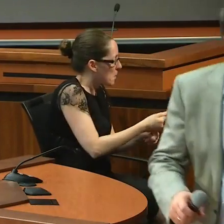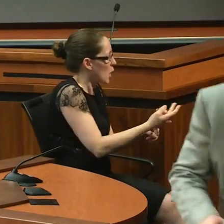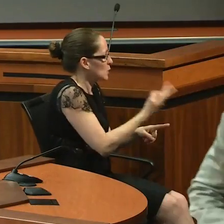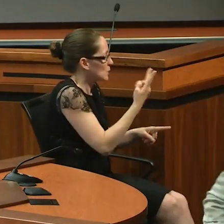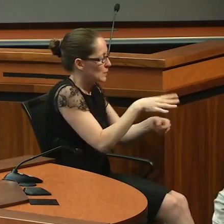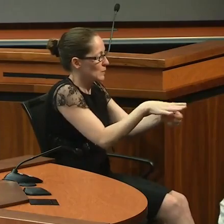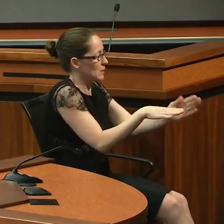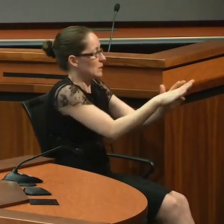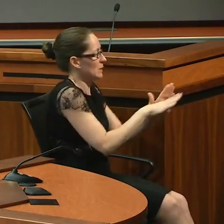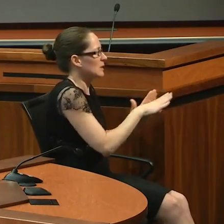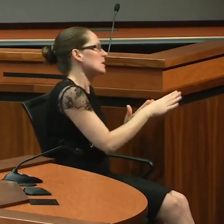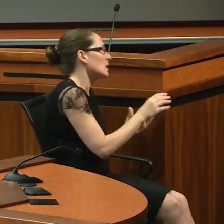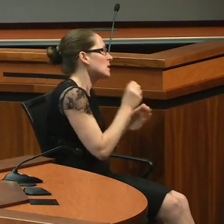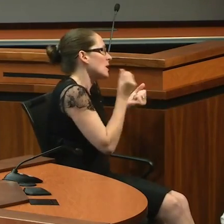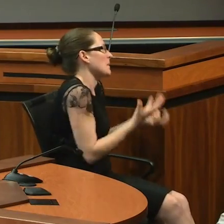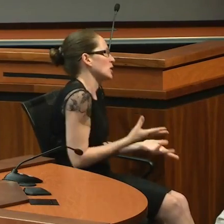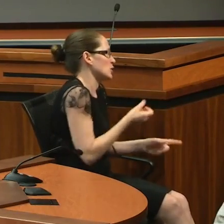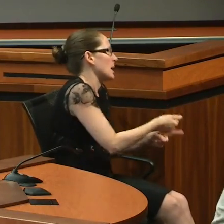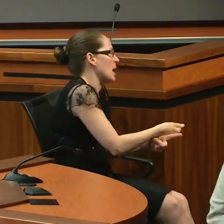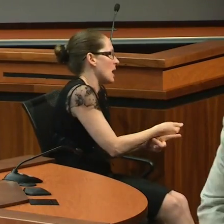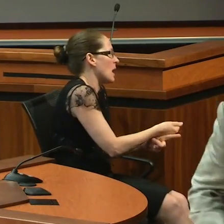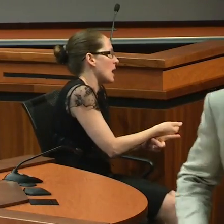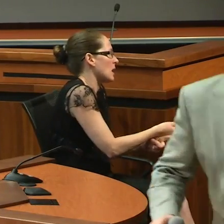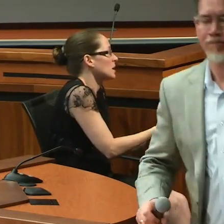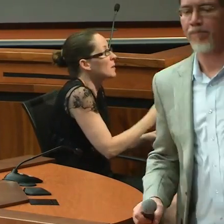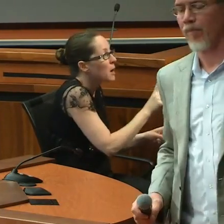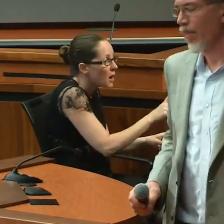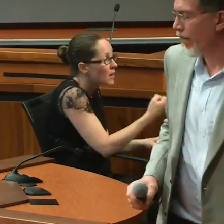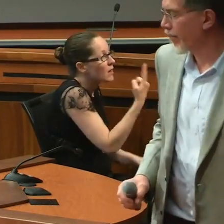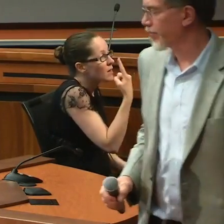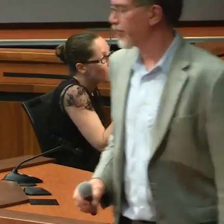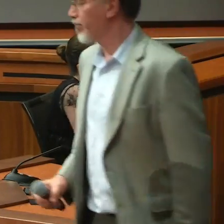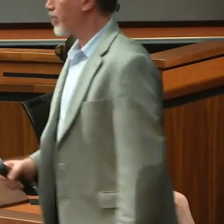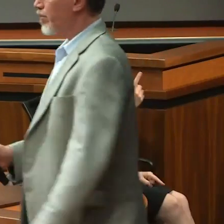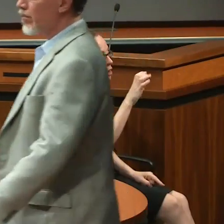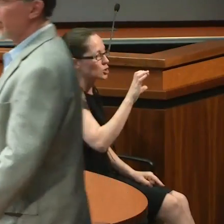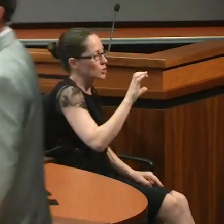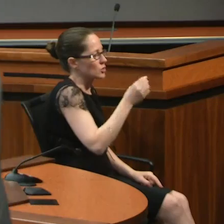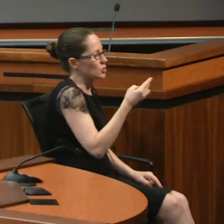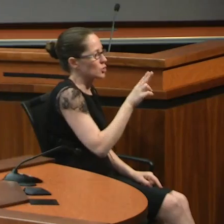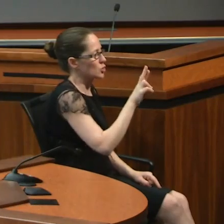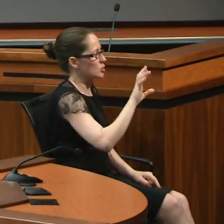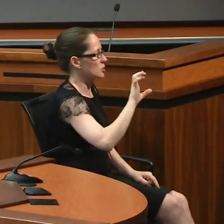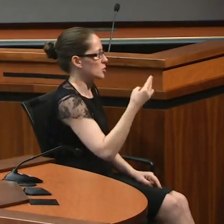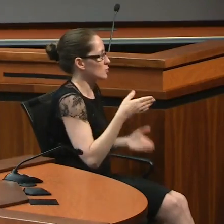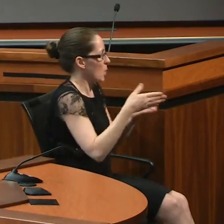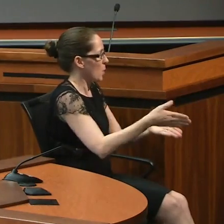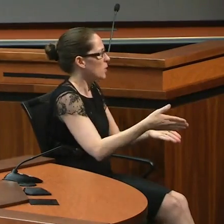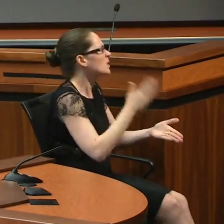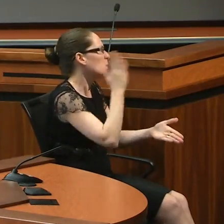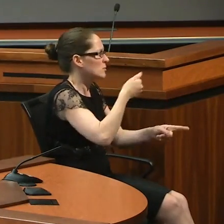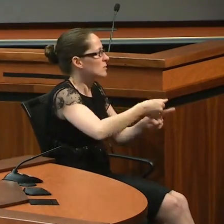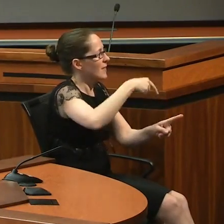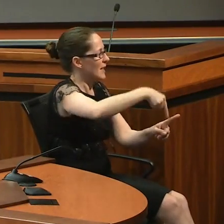area downstream, the water that comes down Church Road, it does make a more significant impact in that portion of the watershed. I mean, I think when we talk